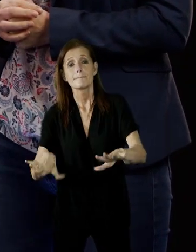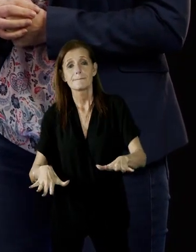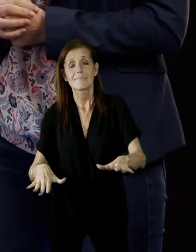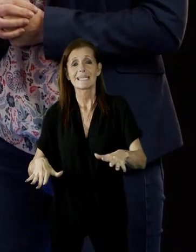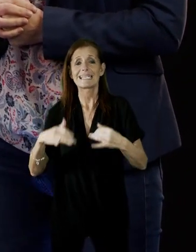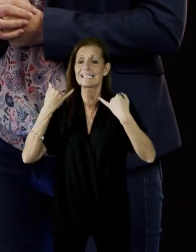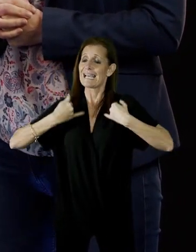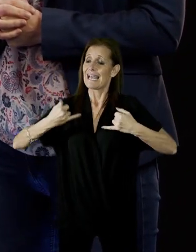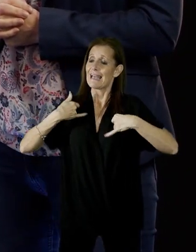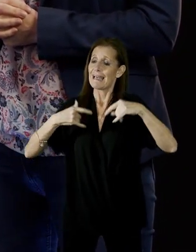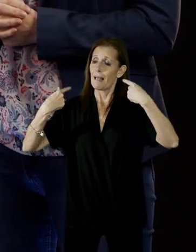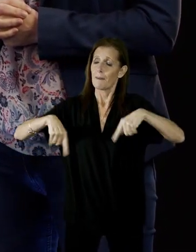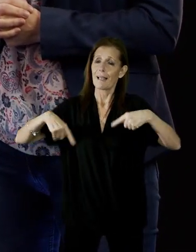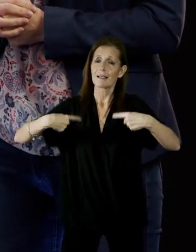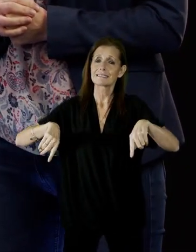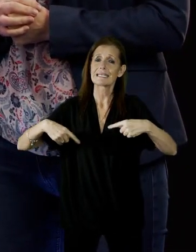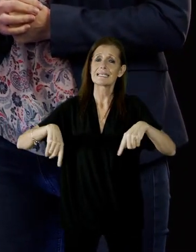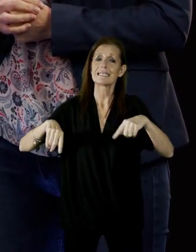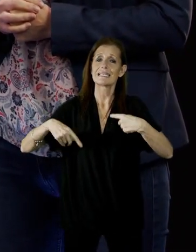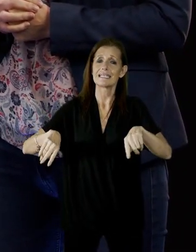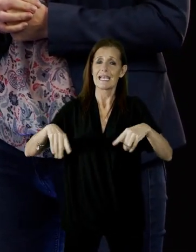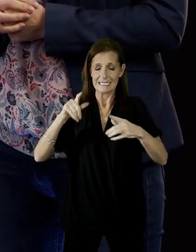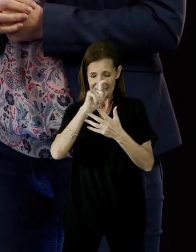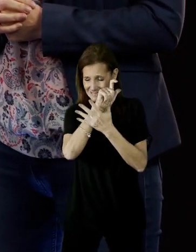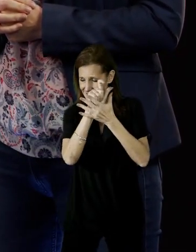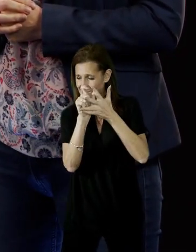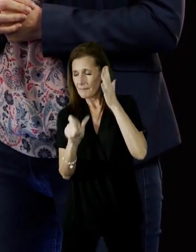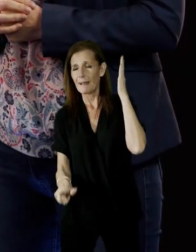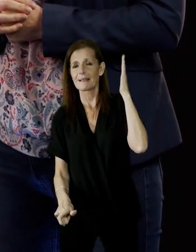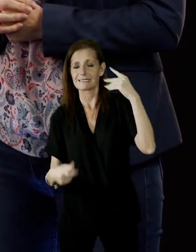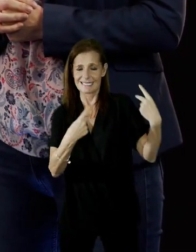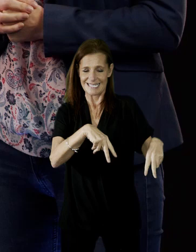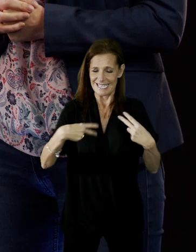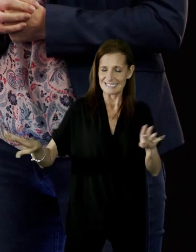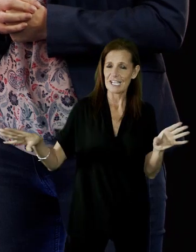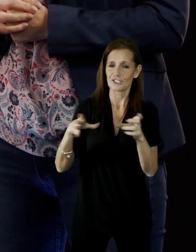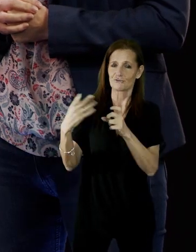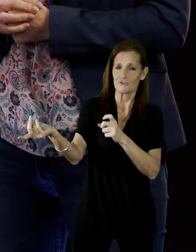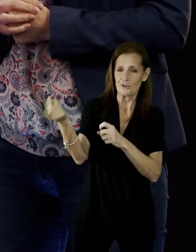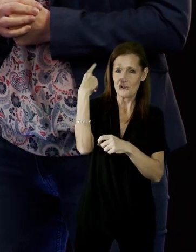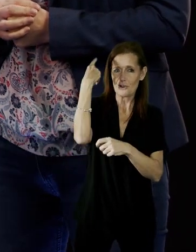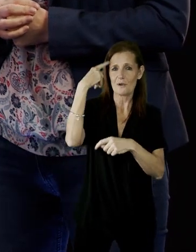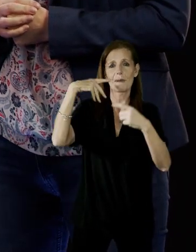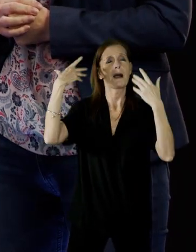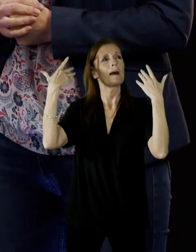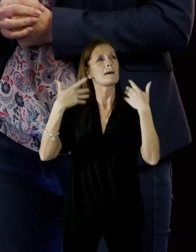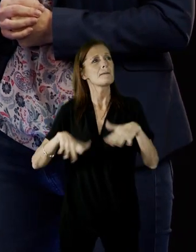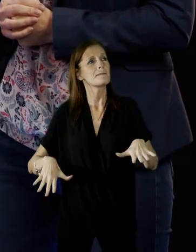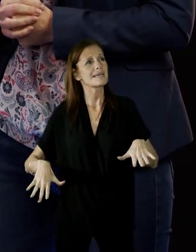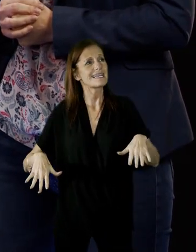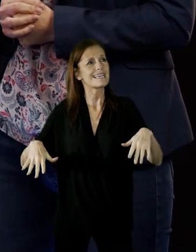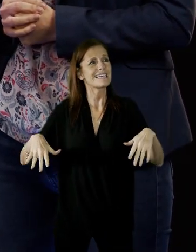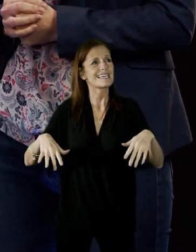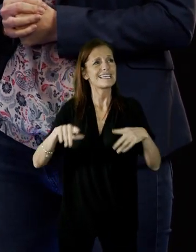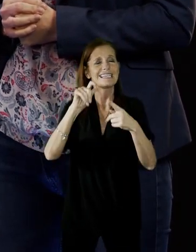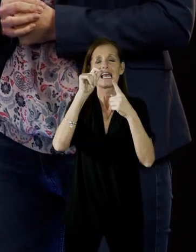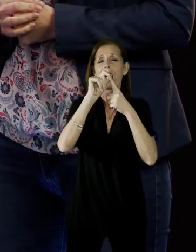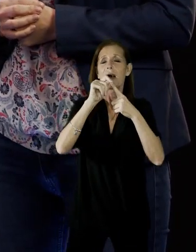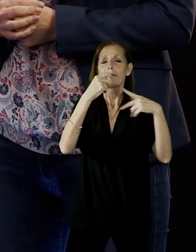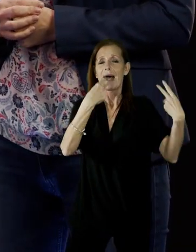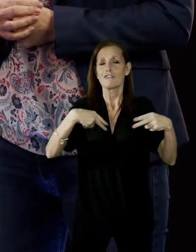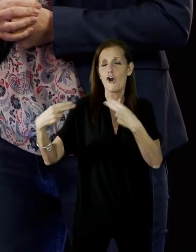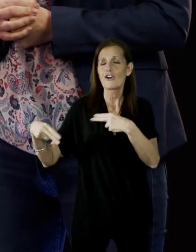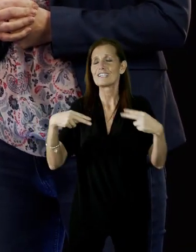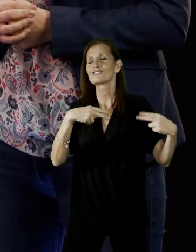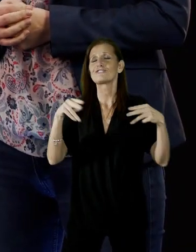is a disability dance group. We brought Power Orchestra as well to Blackpool. We